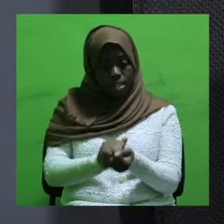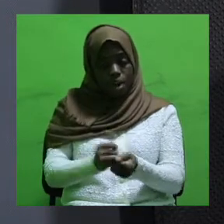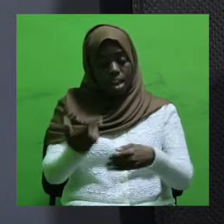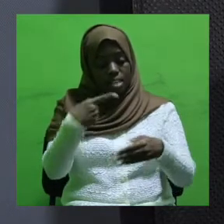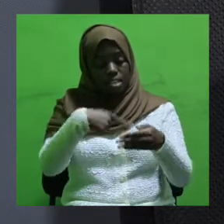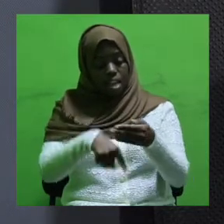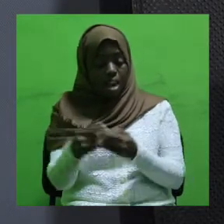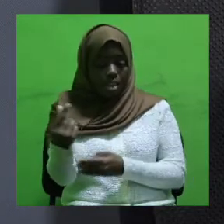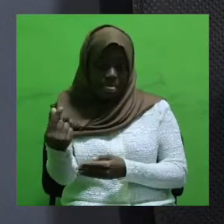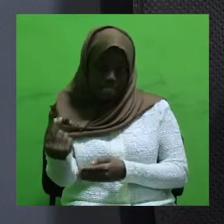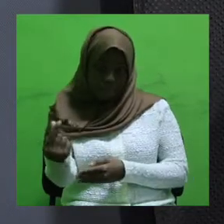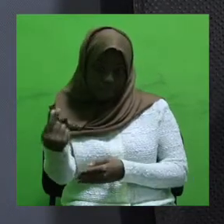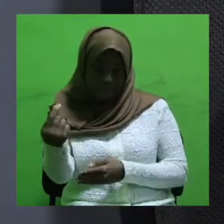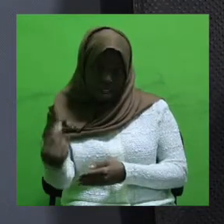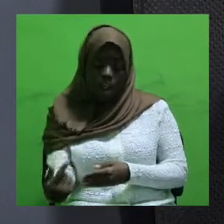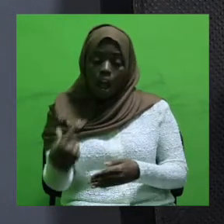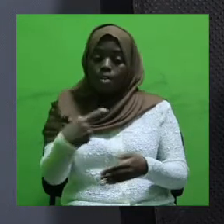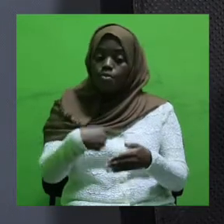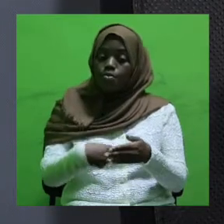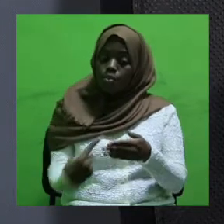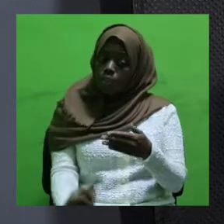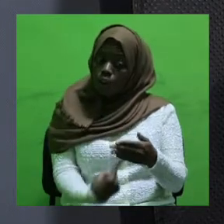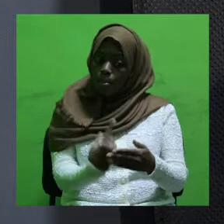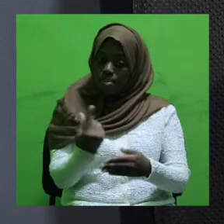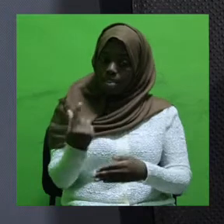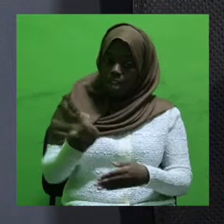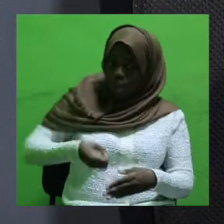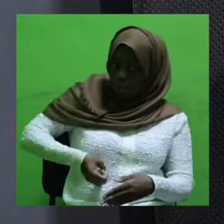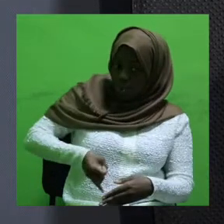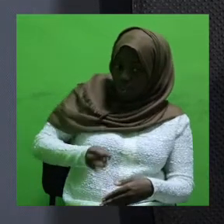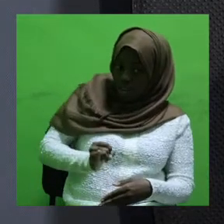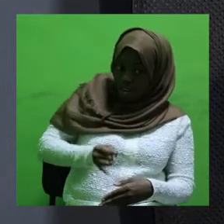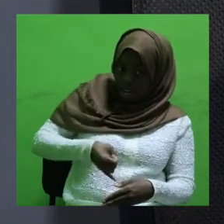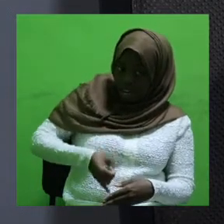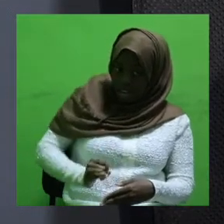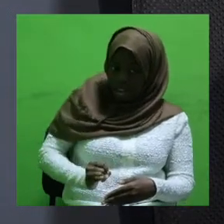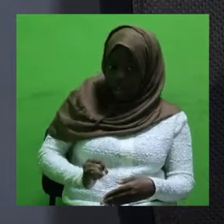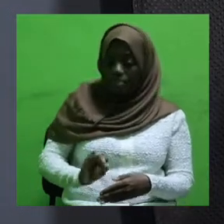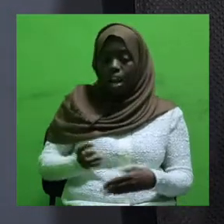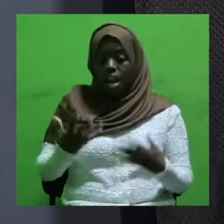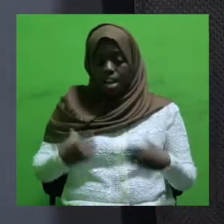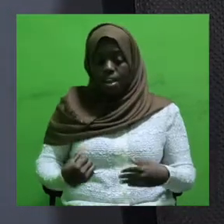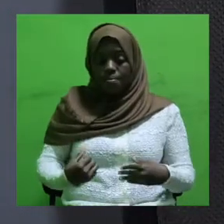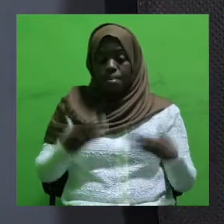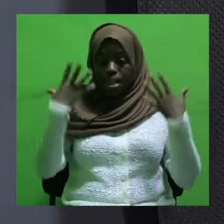the blood from the urea and leaving urine to leave the body.